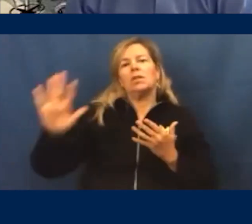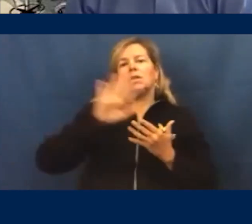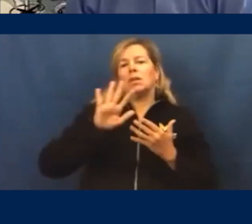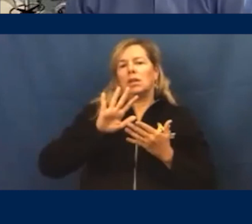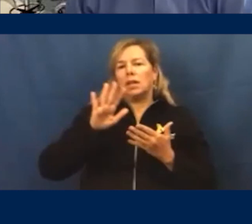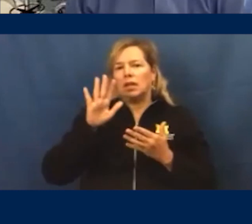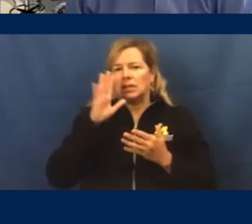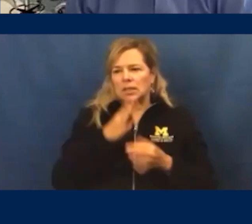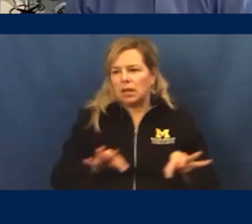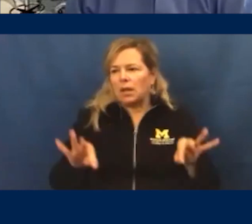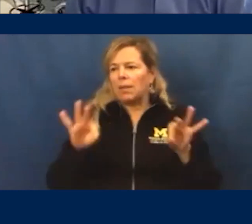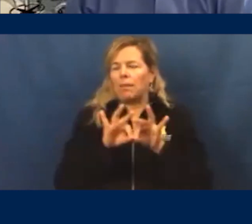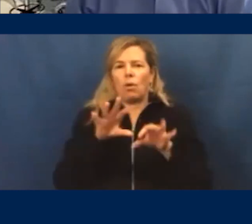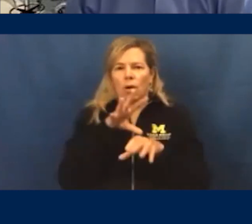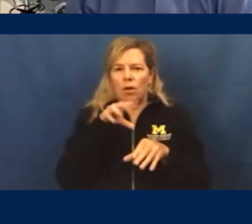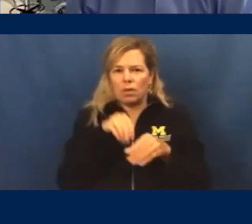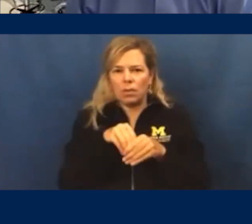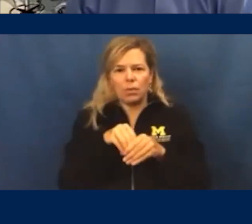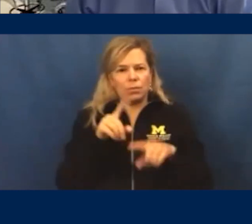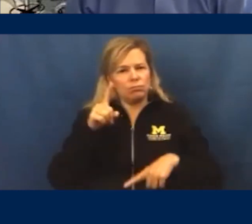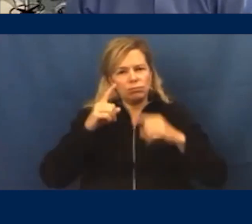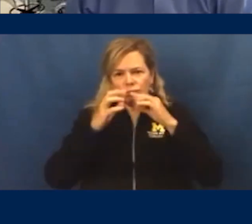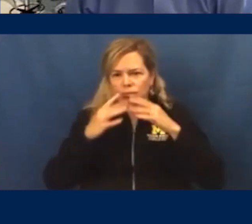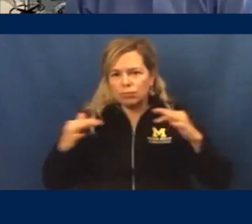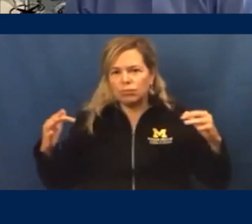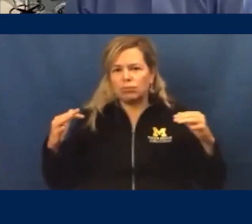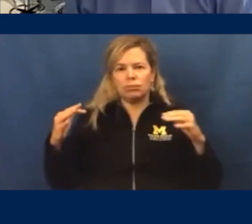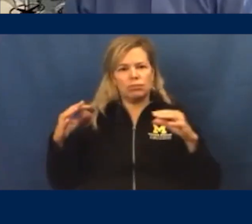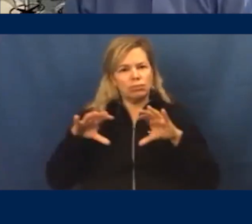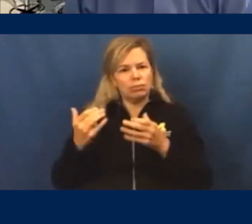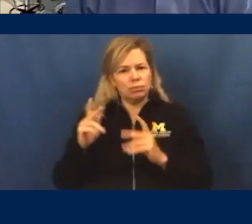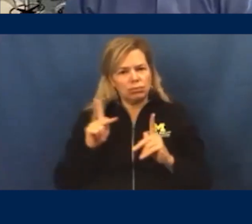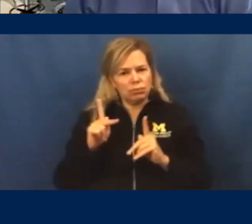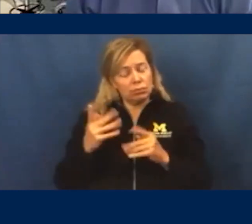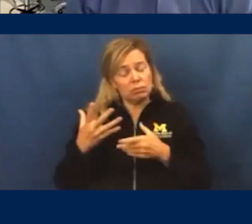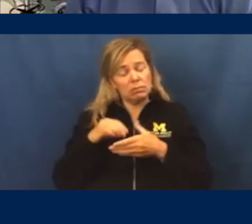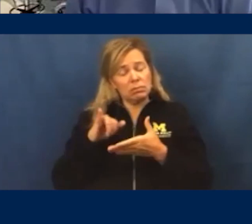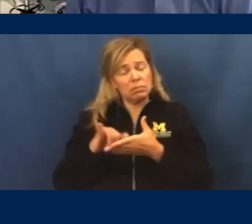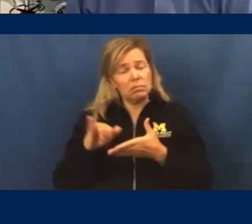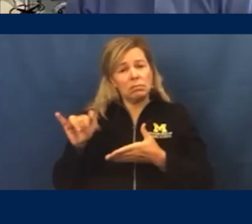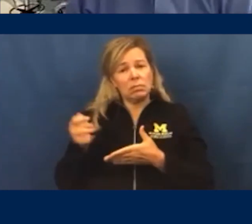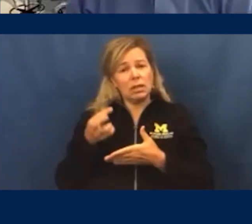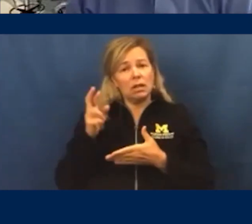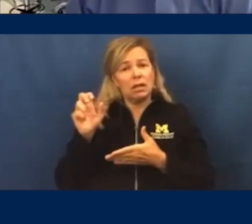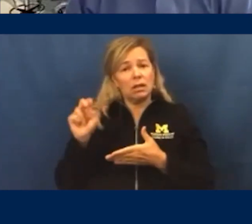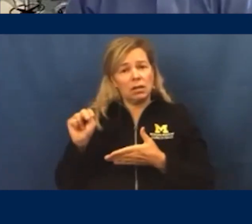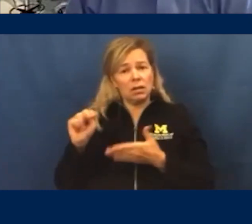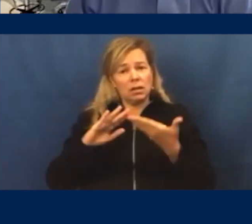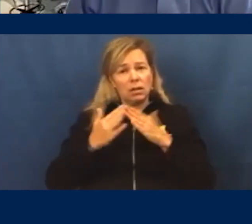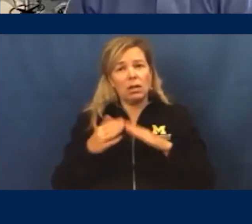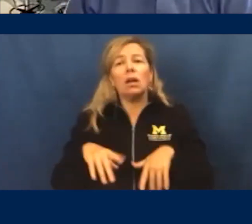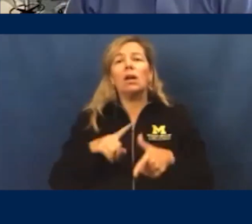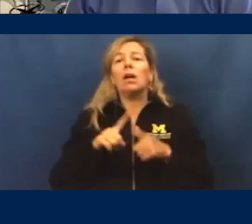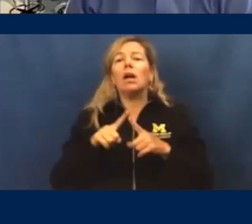diverse participant population, including African American communities. Creating trust within these communities means not only addressing